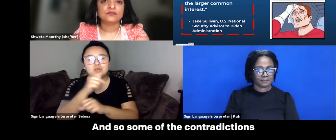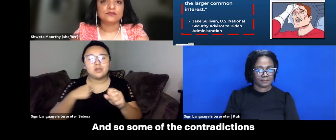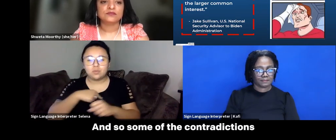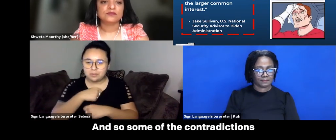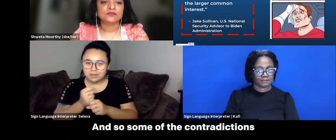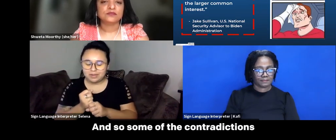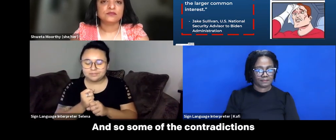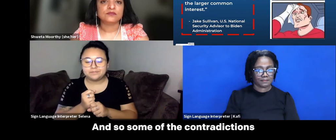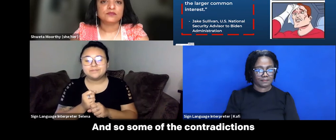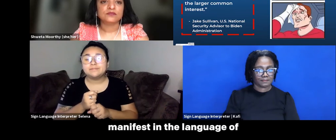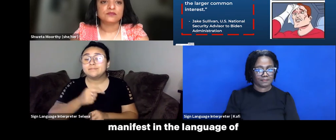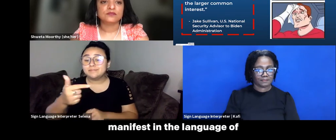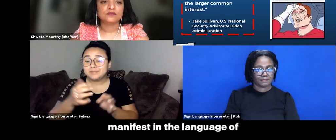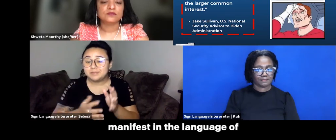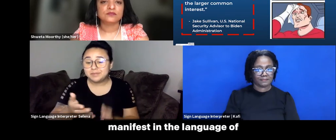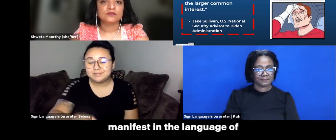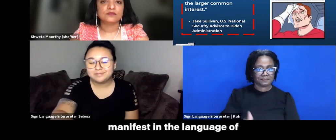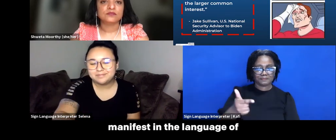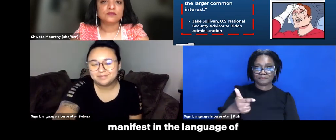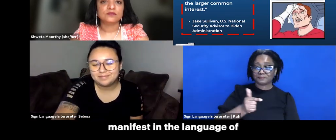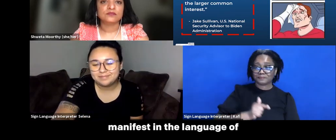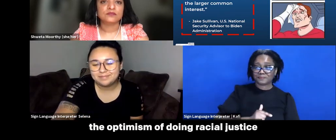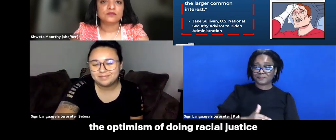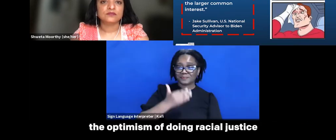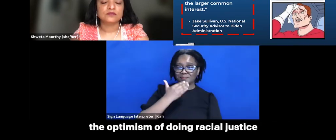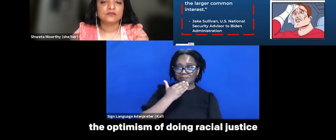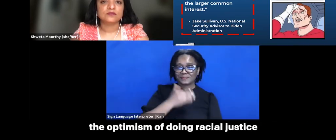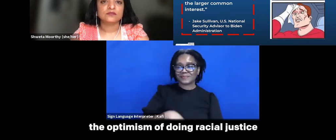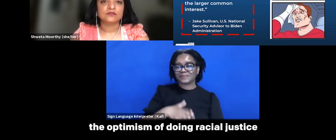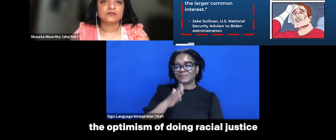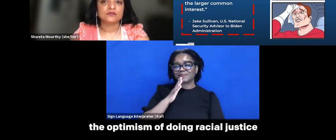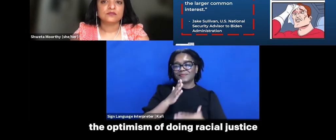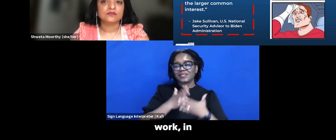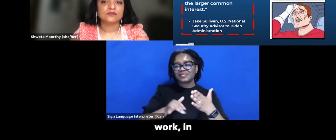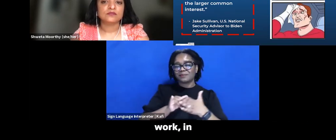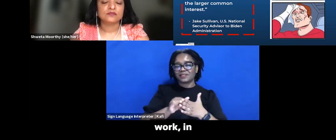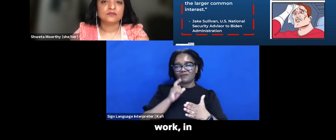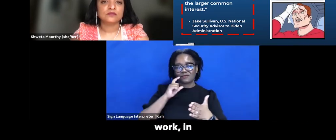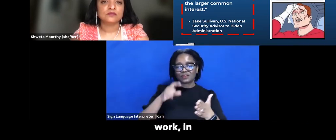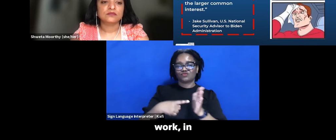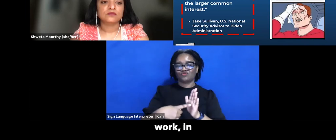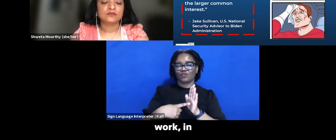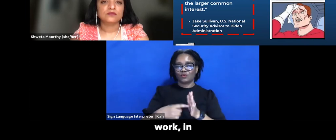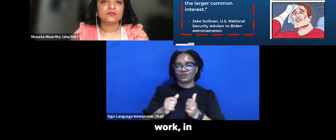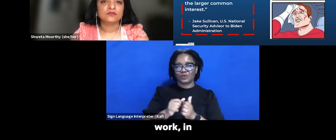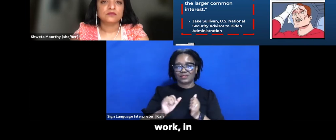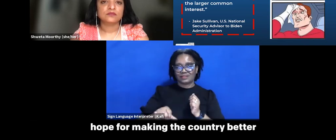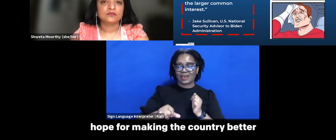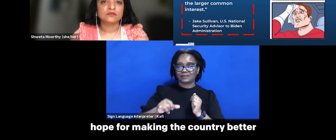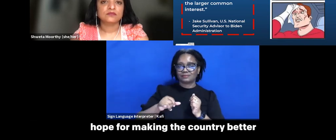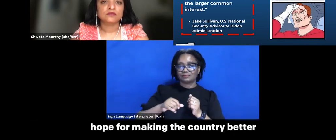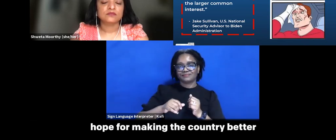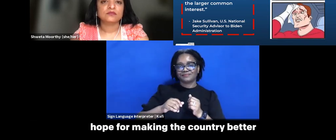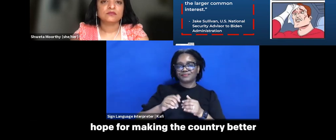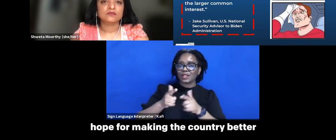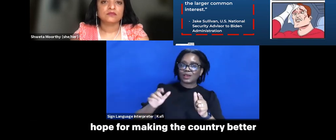And so some of the contradictions manifest in the language of the optimism of doing racial justice work, in hope